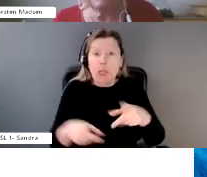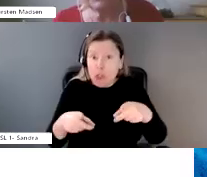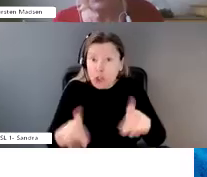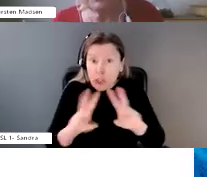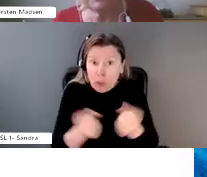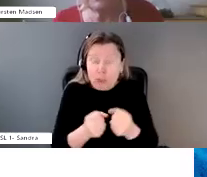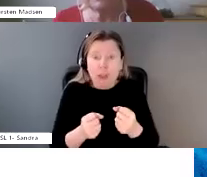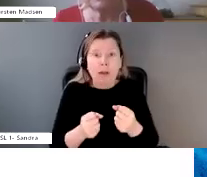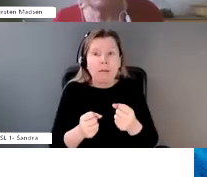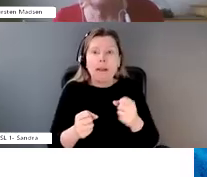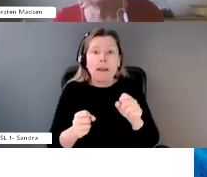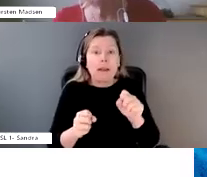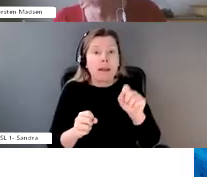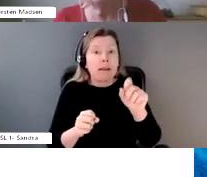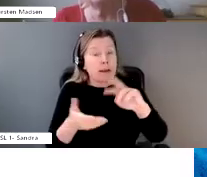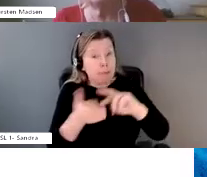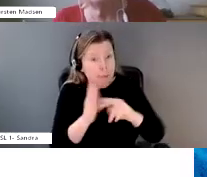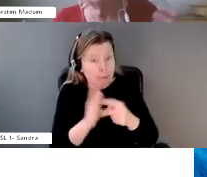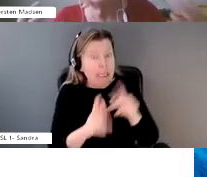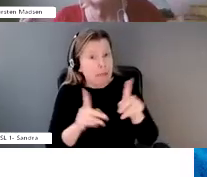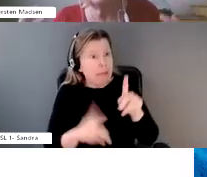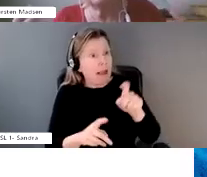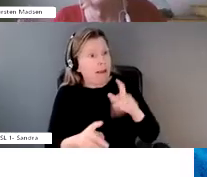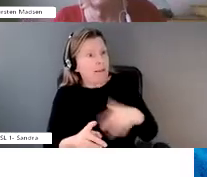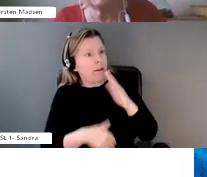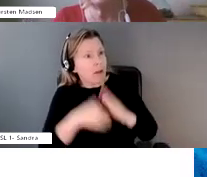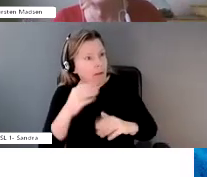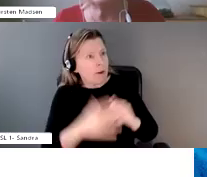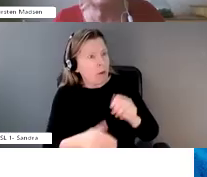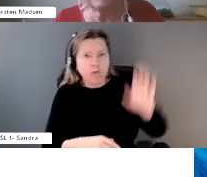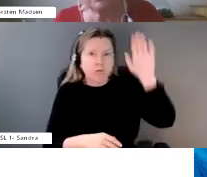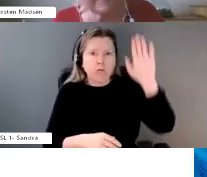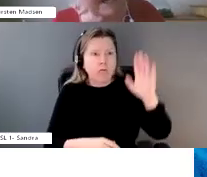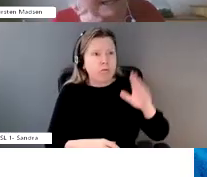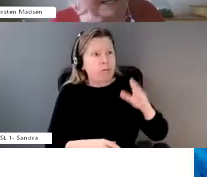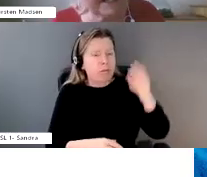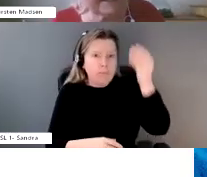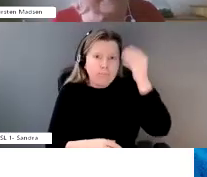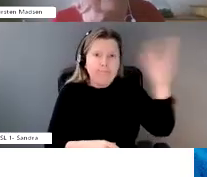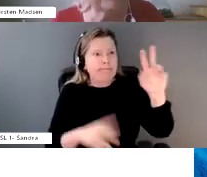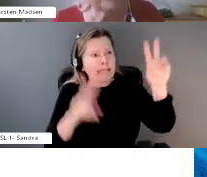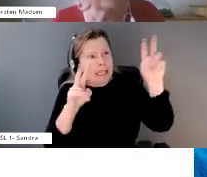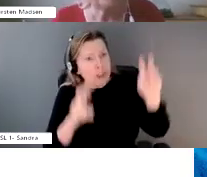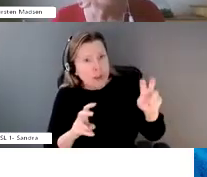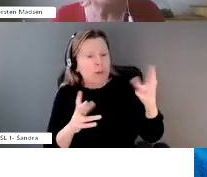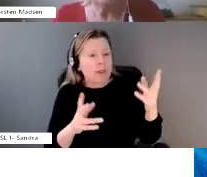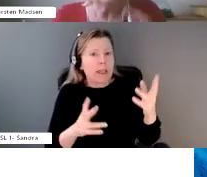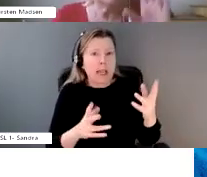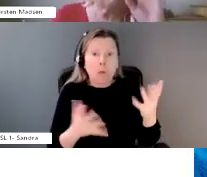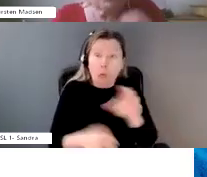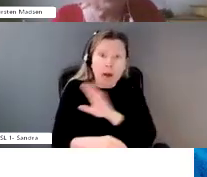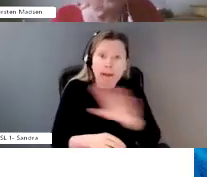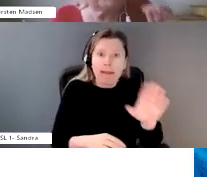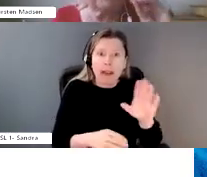raising issues, because it was all about solution focused and coming up with ideas.